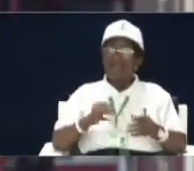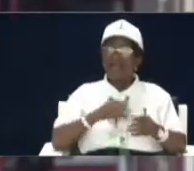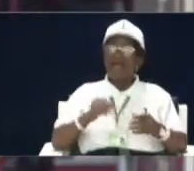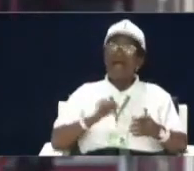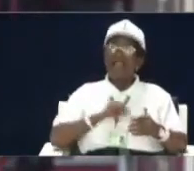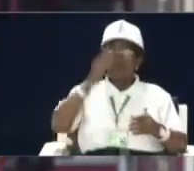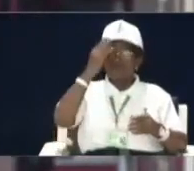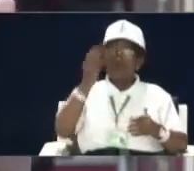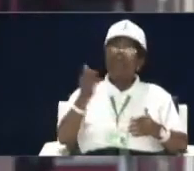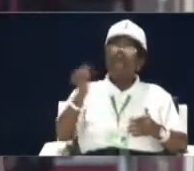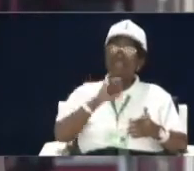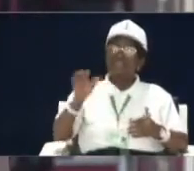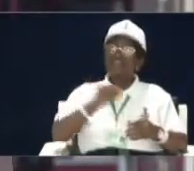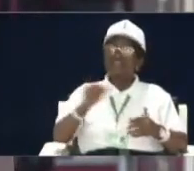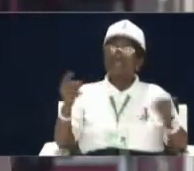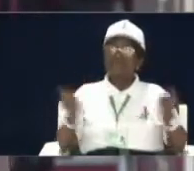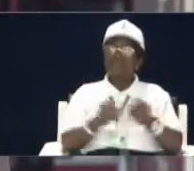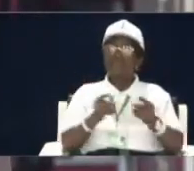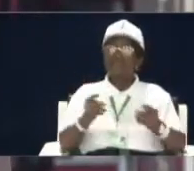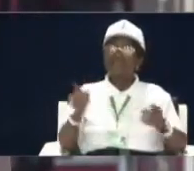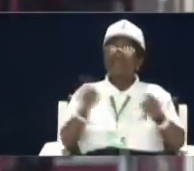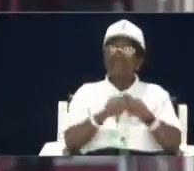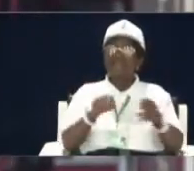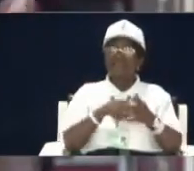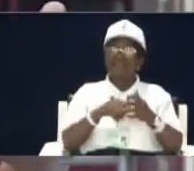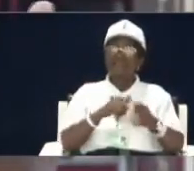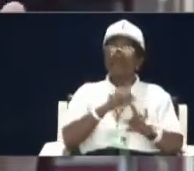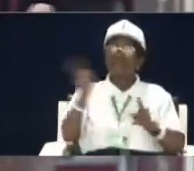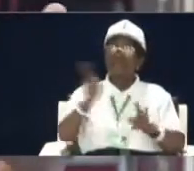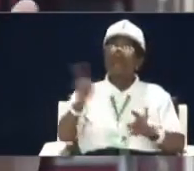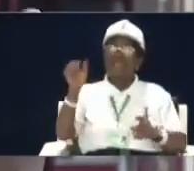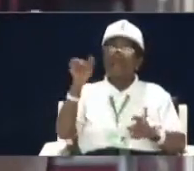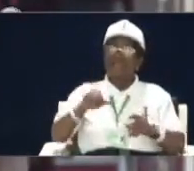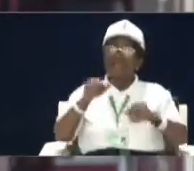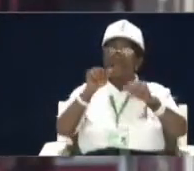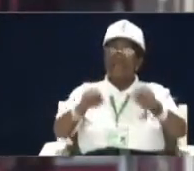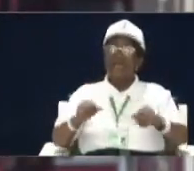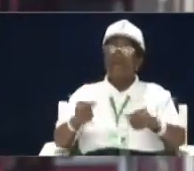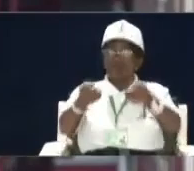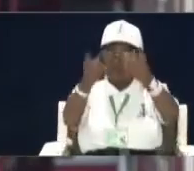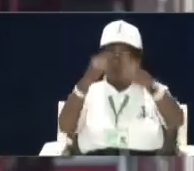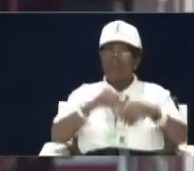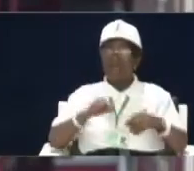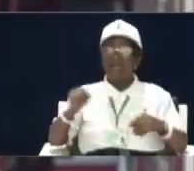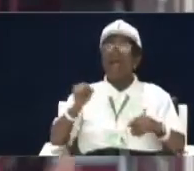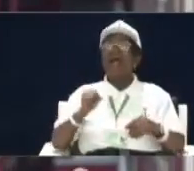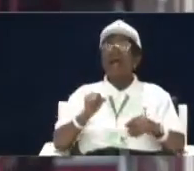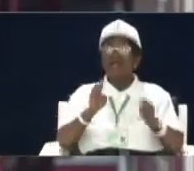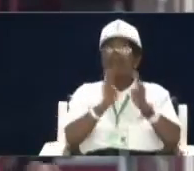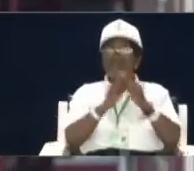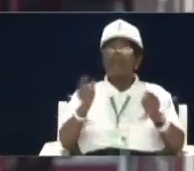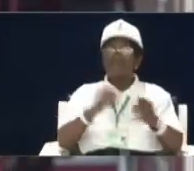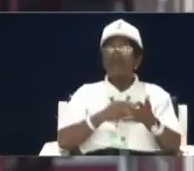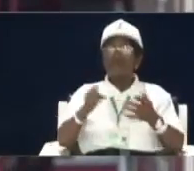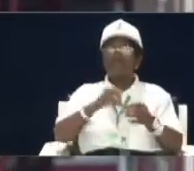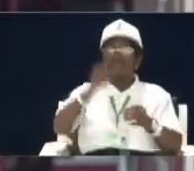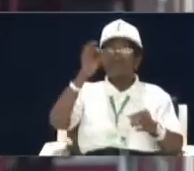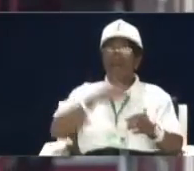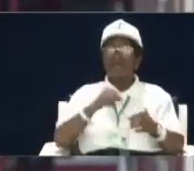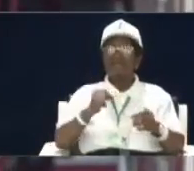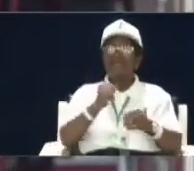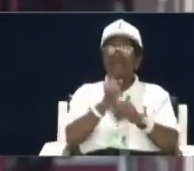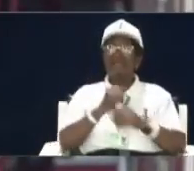come and meet with the Holy Spirit and get their problem solved and not invite them.